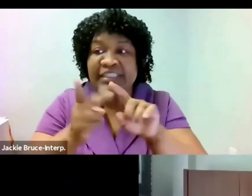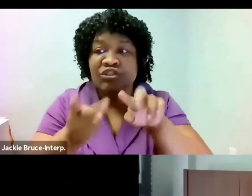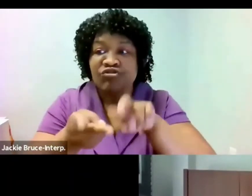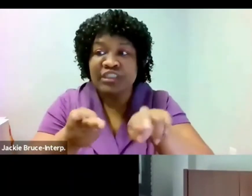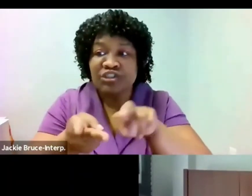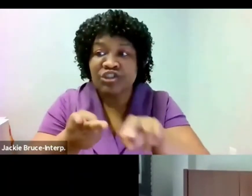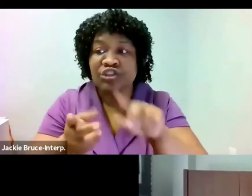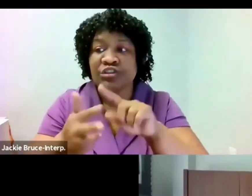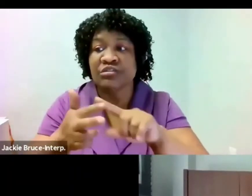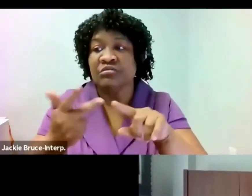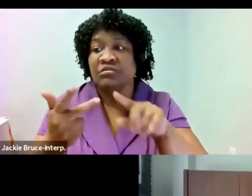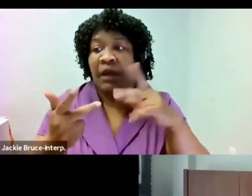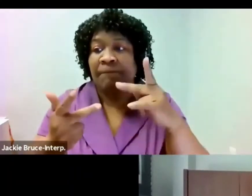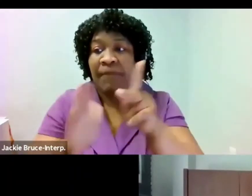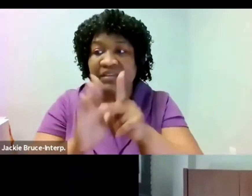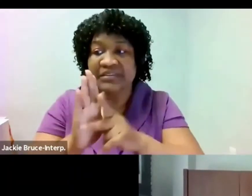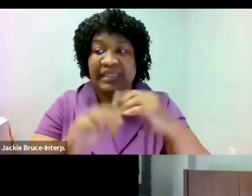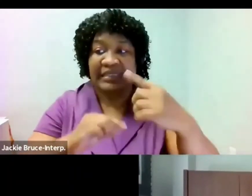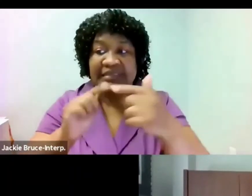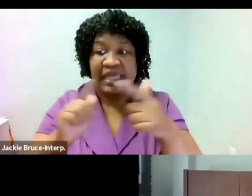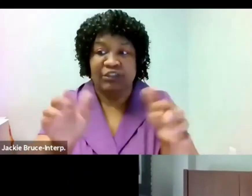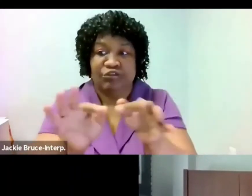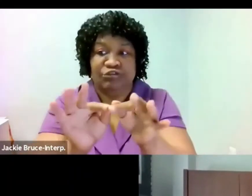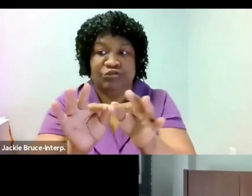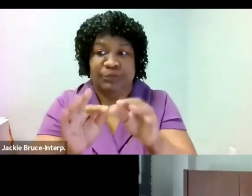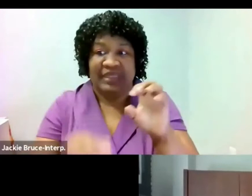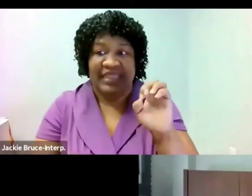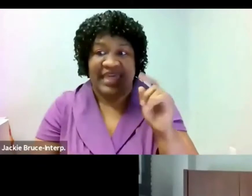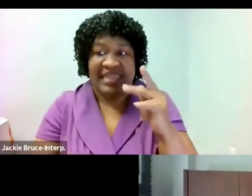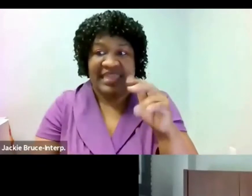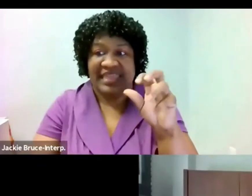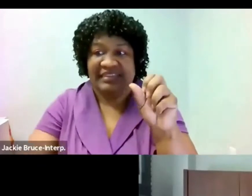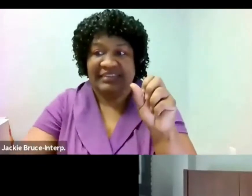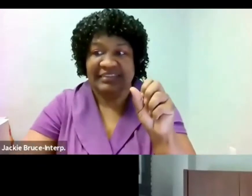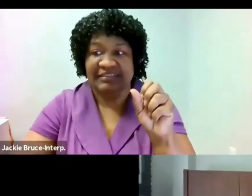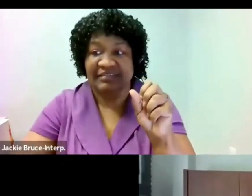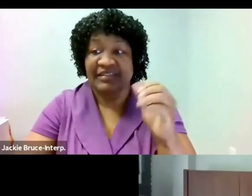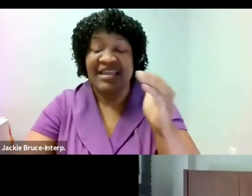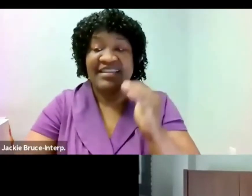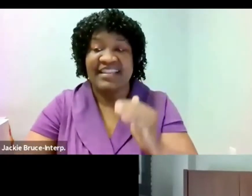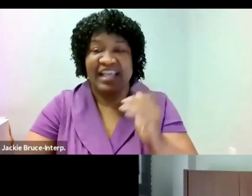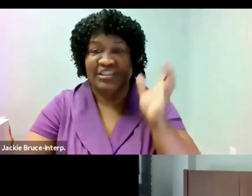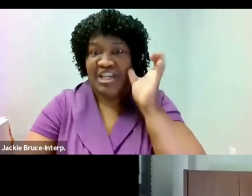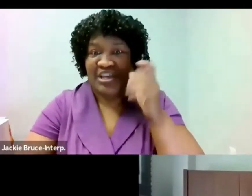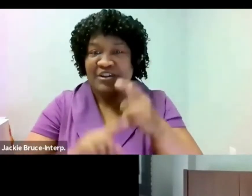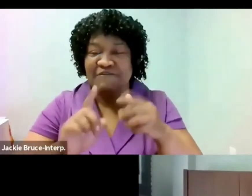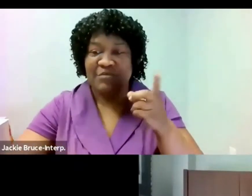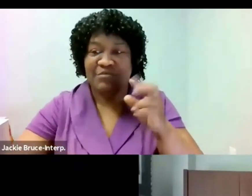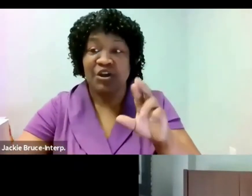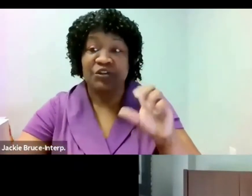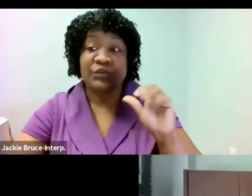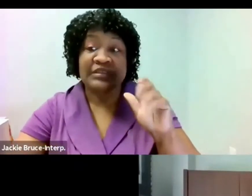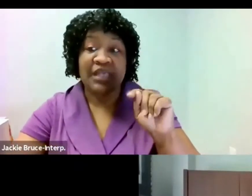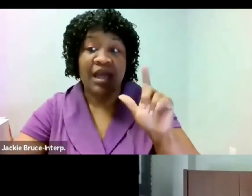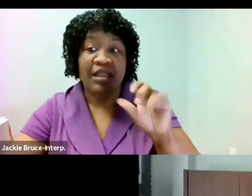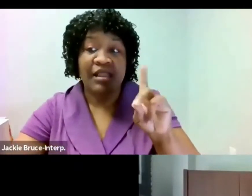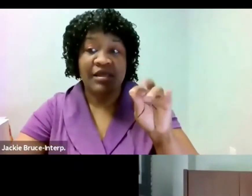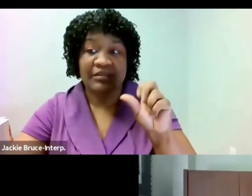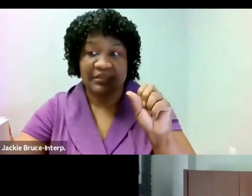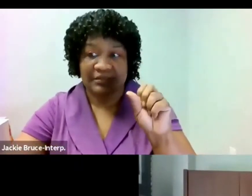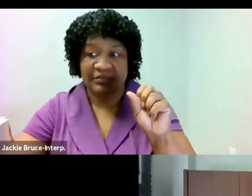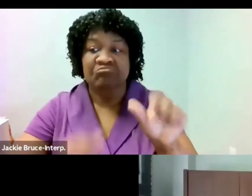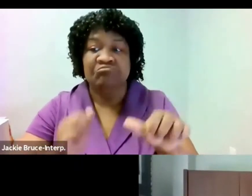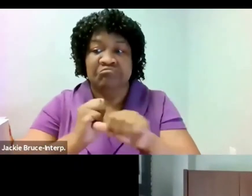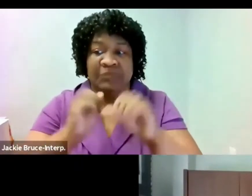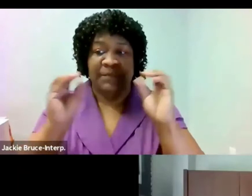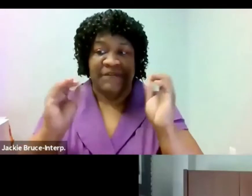ethics, policy, and sign language interpreting ethics. Next, we will hear from Dr. Scott Landis, an